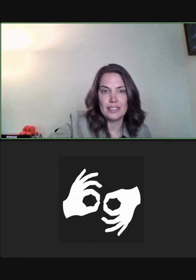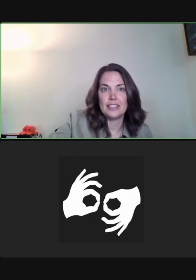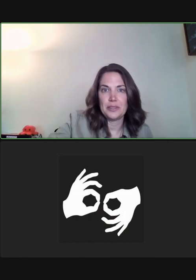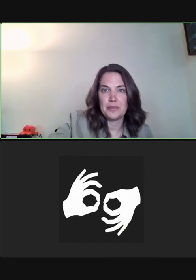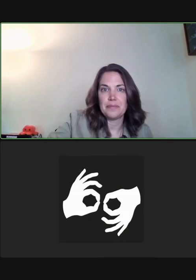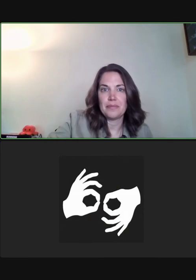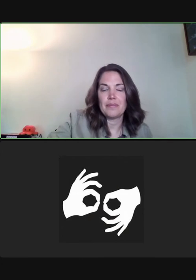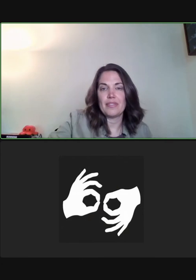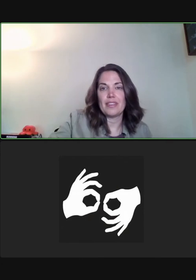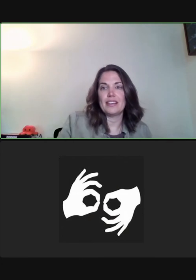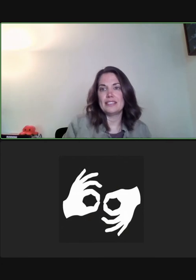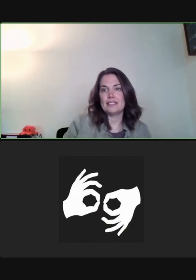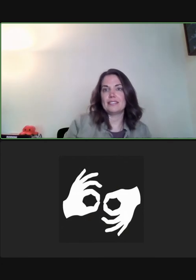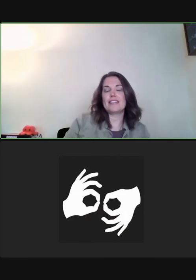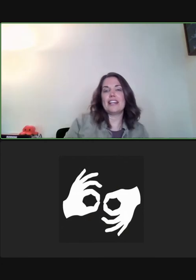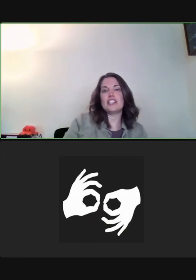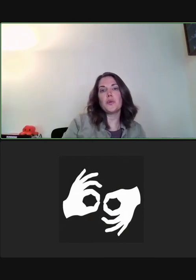to.